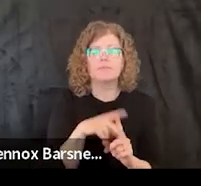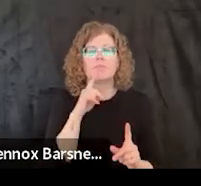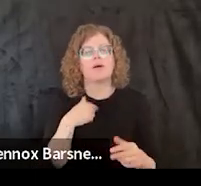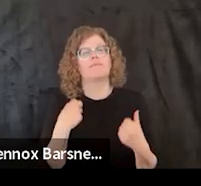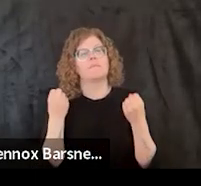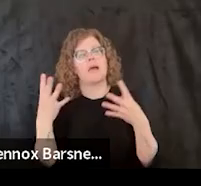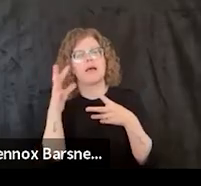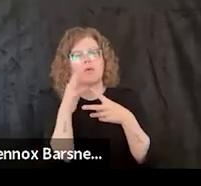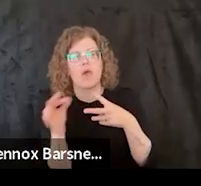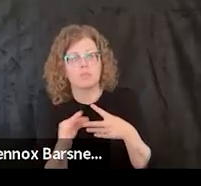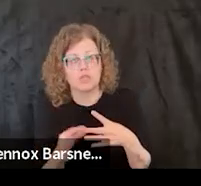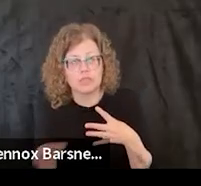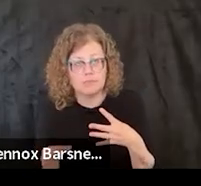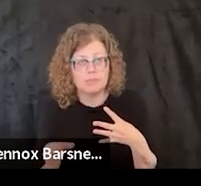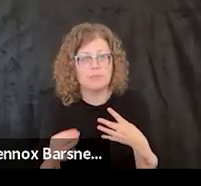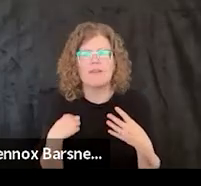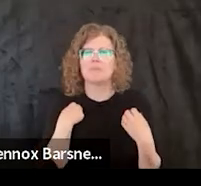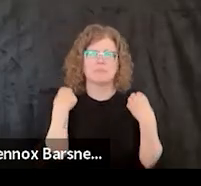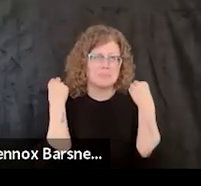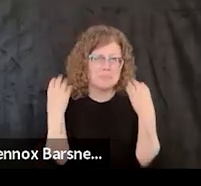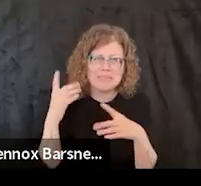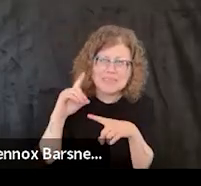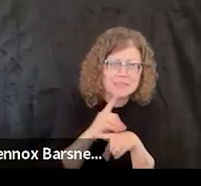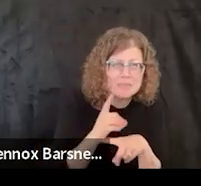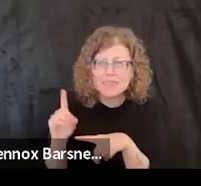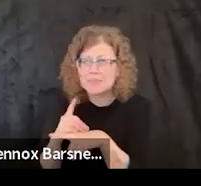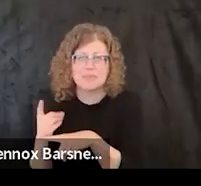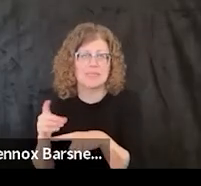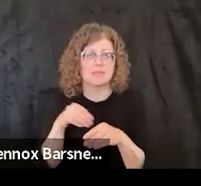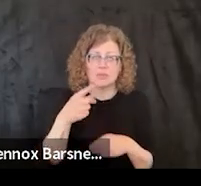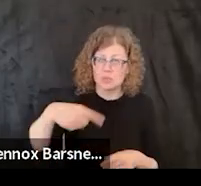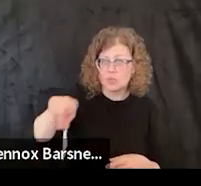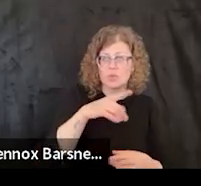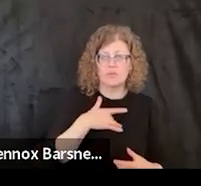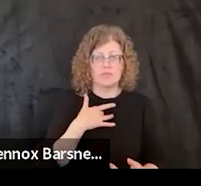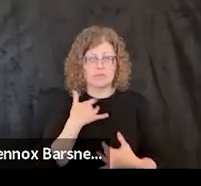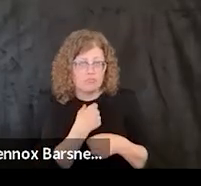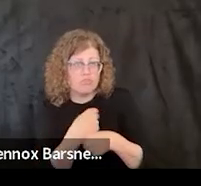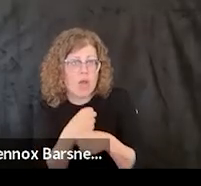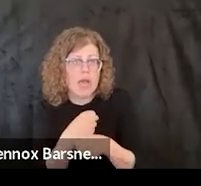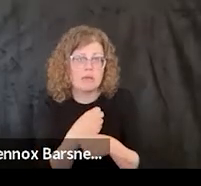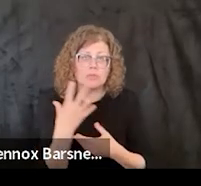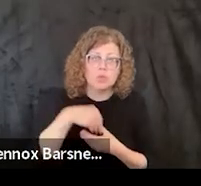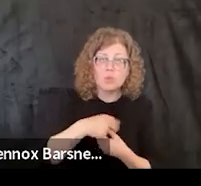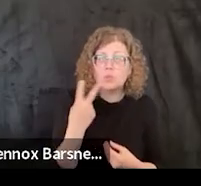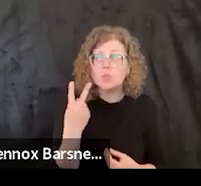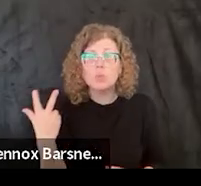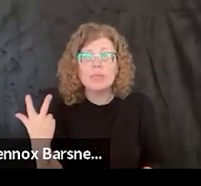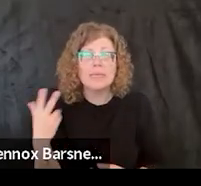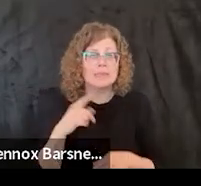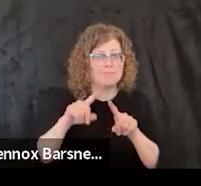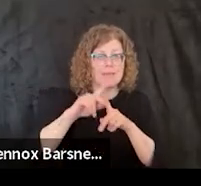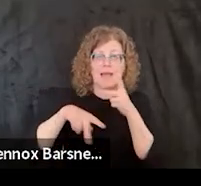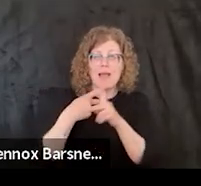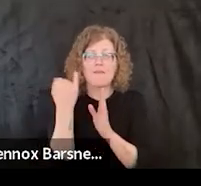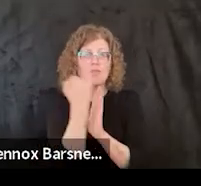including multidisciplinary if your project falls into more than one discipline. And you'll indicate the stream that you are applying